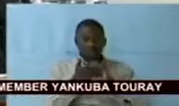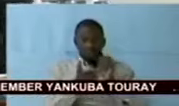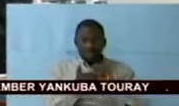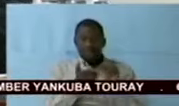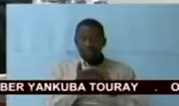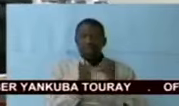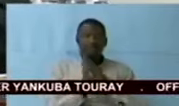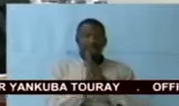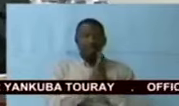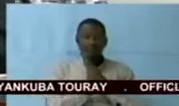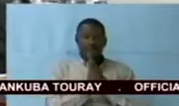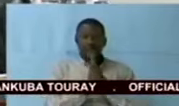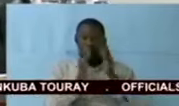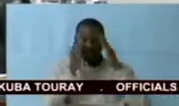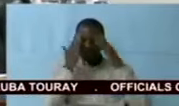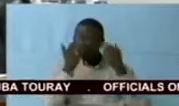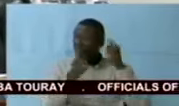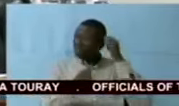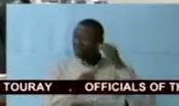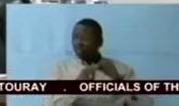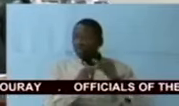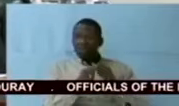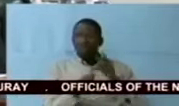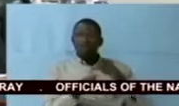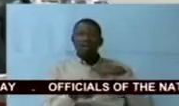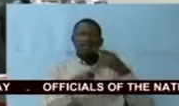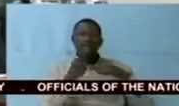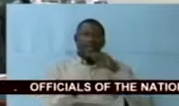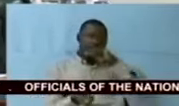But then there was a change in circumstances.